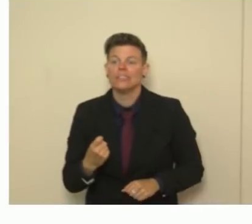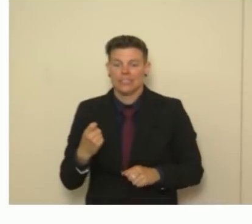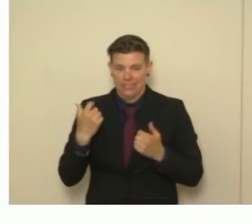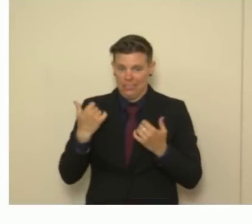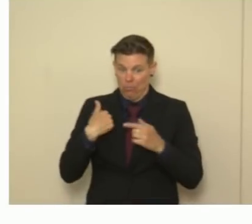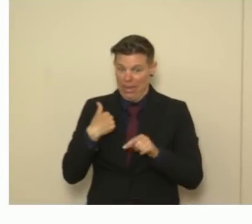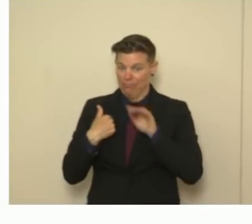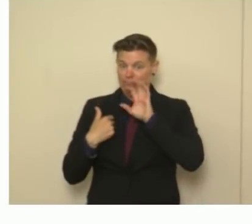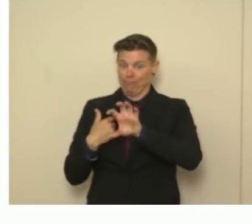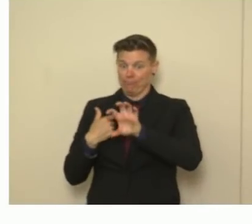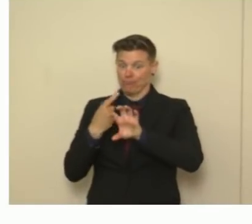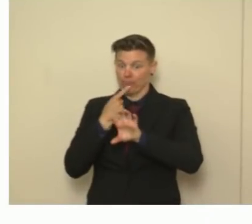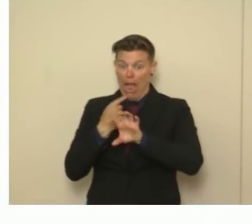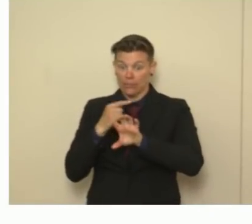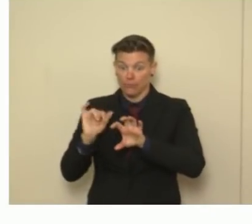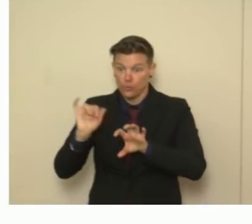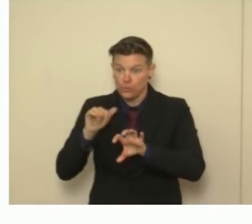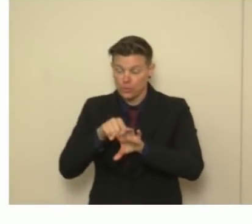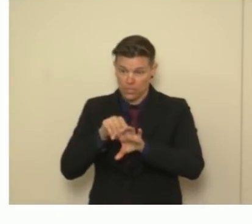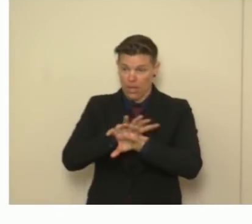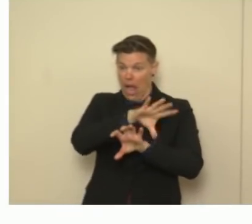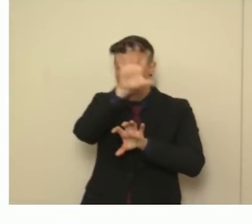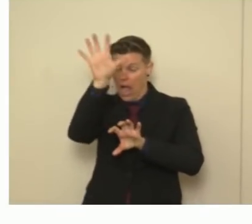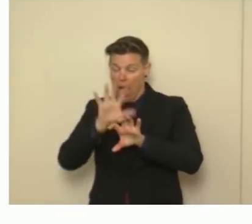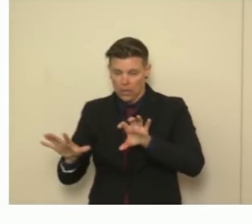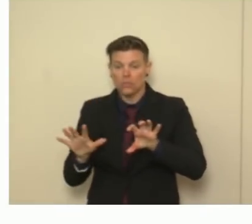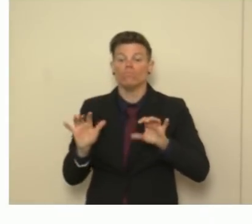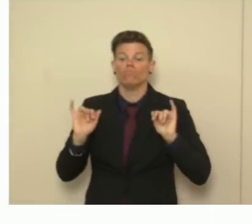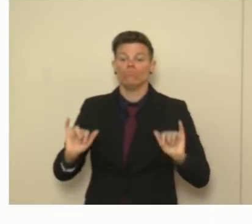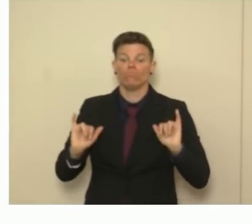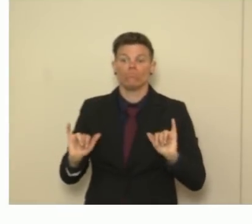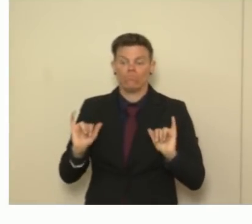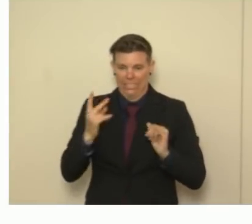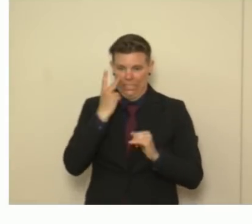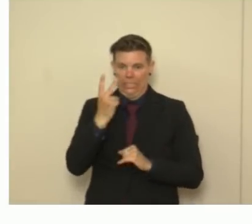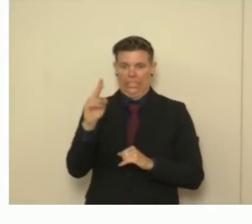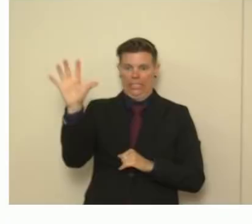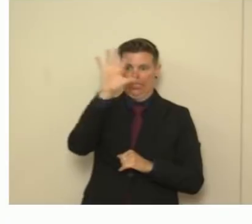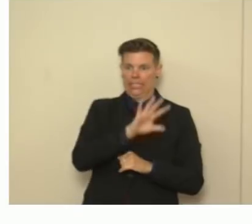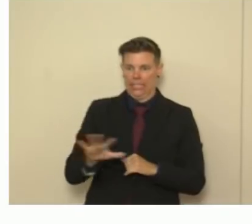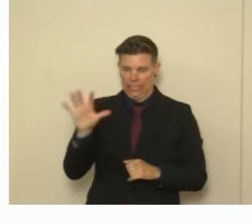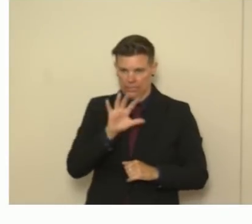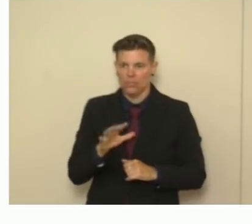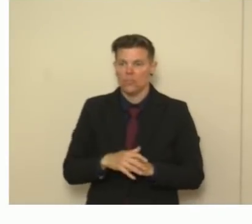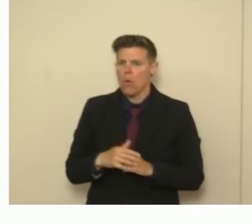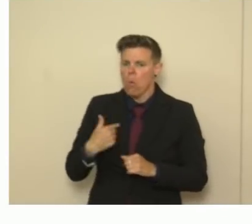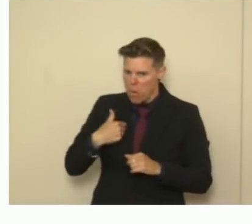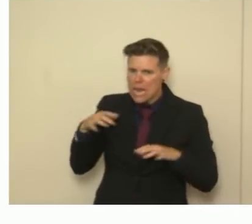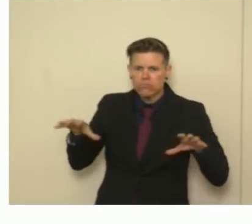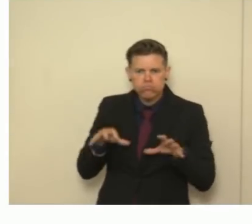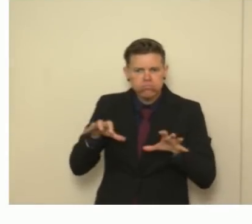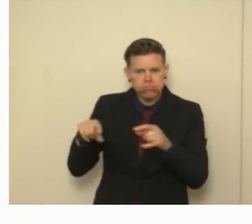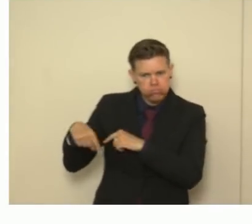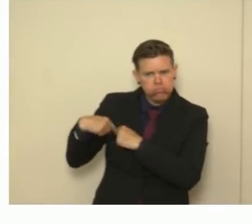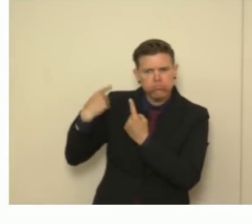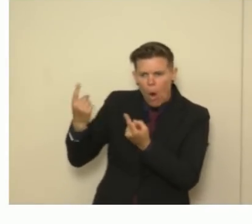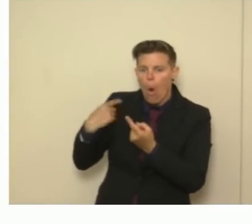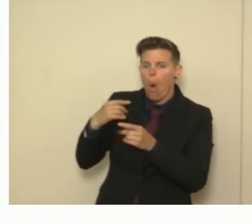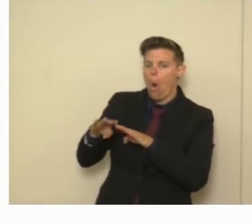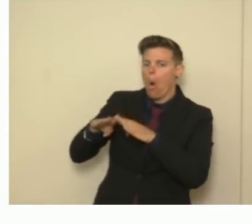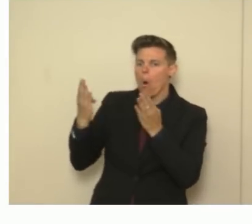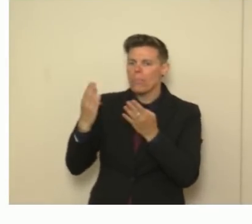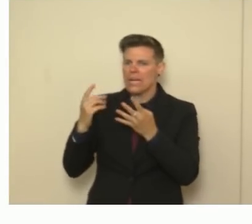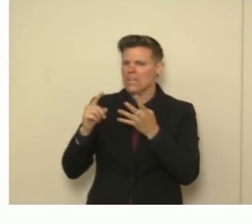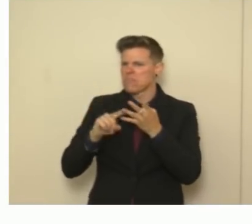cases, and this means that the things we did to reopen back in late May, early